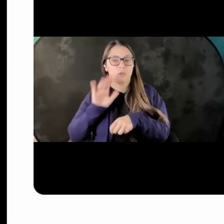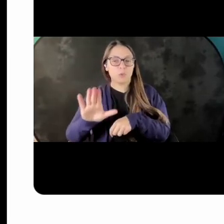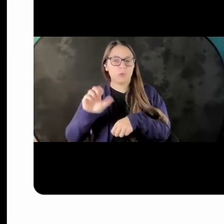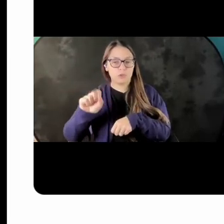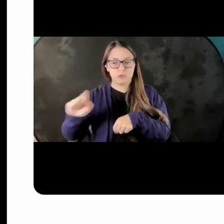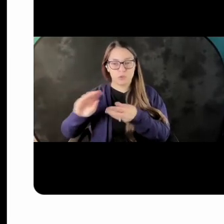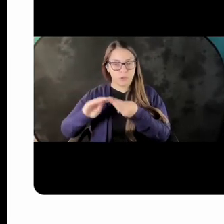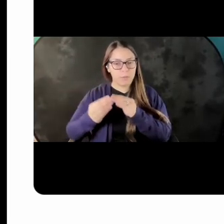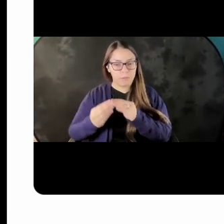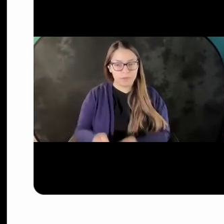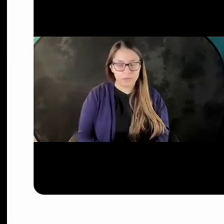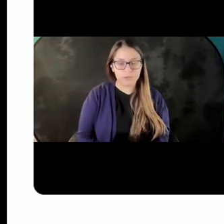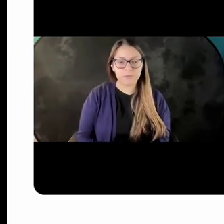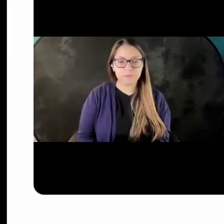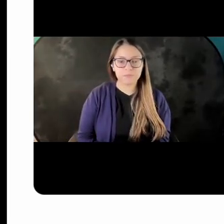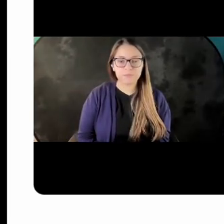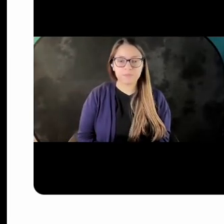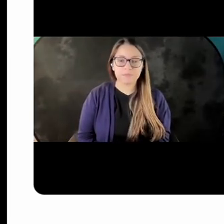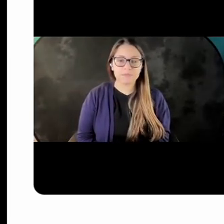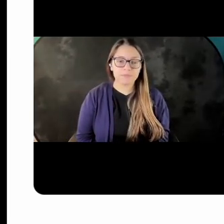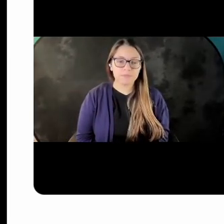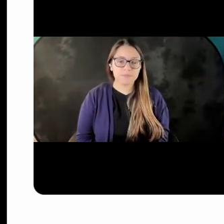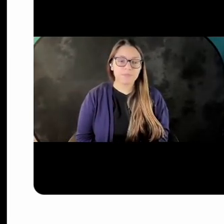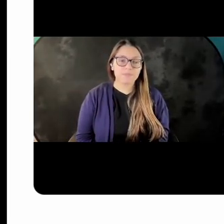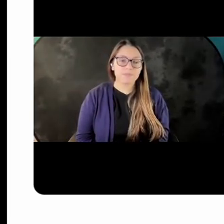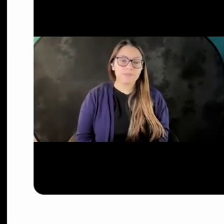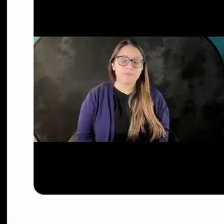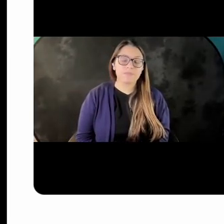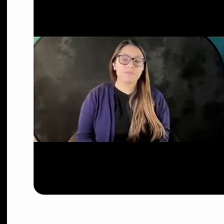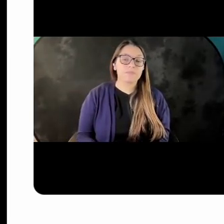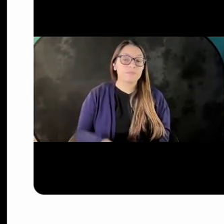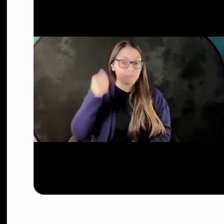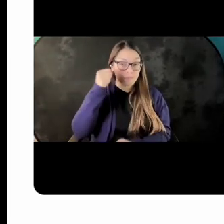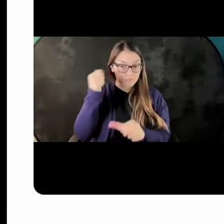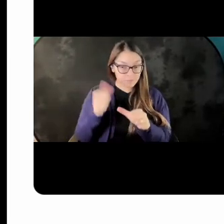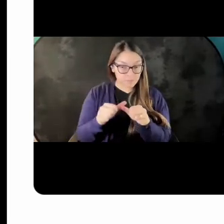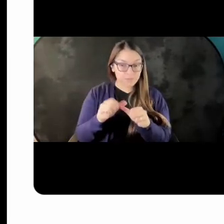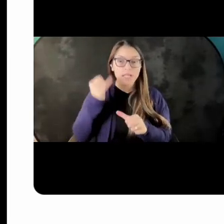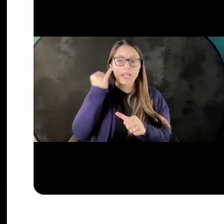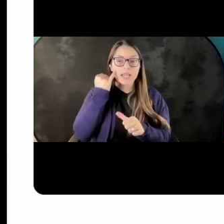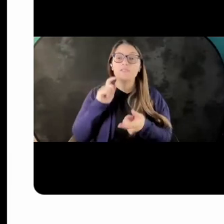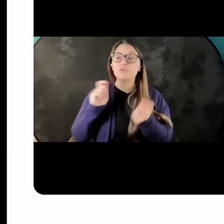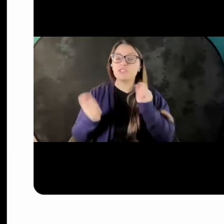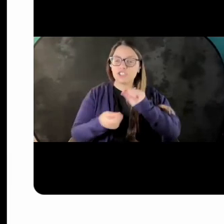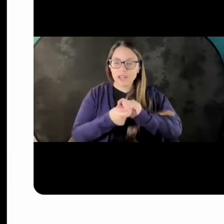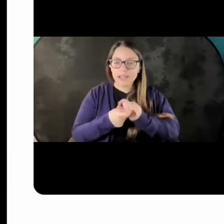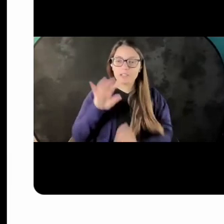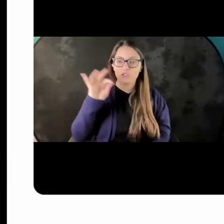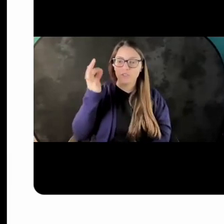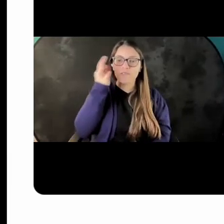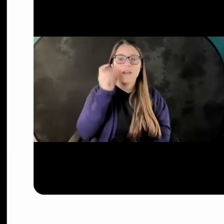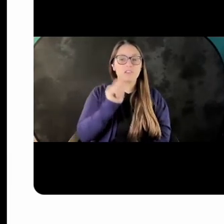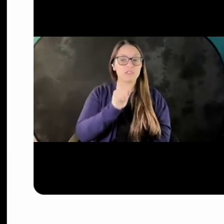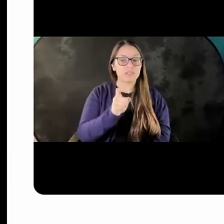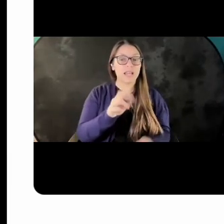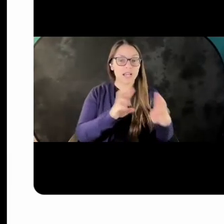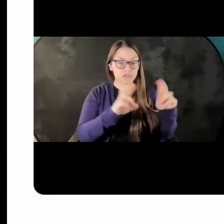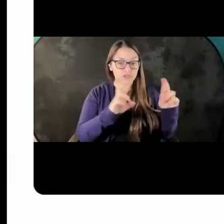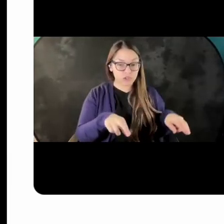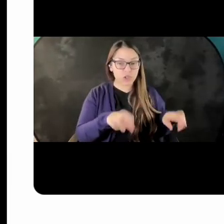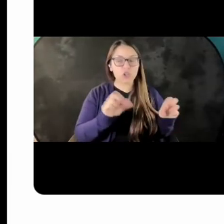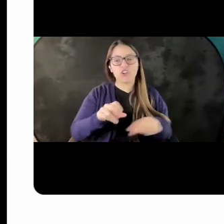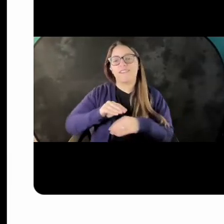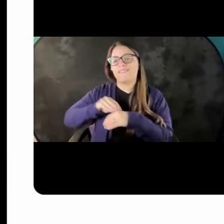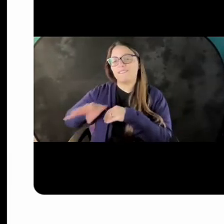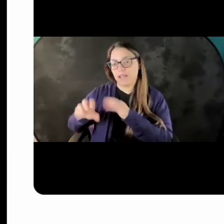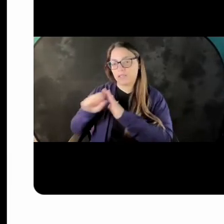number. Now, remember, if you do change your federal tax return, it may affect your state tax liability